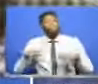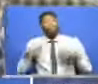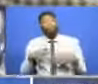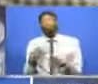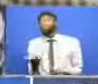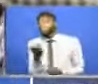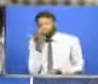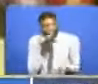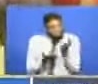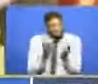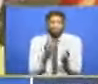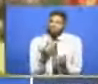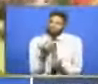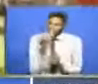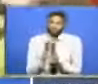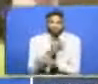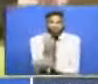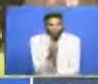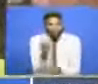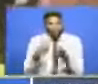nyama. Hatutakubali.